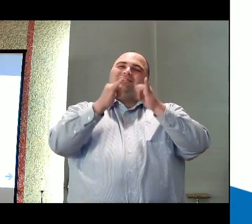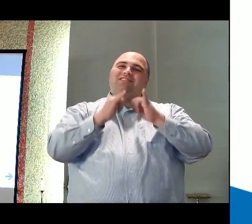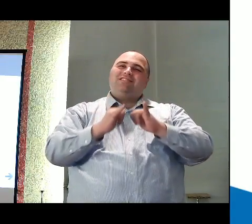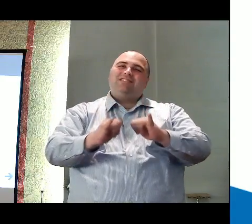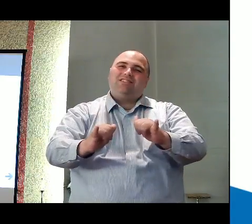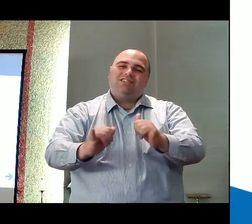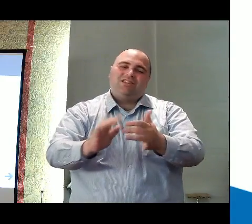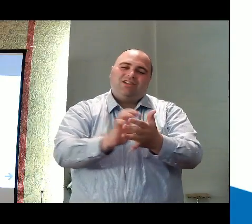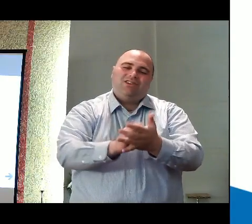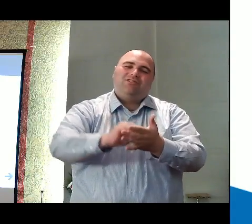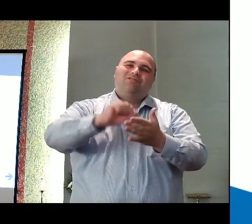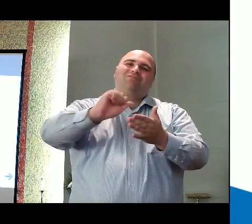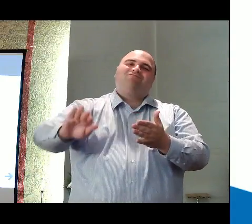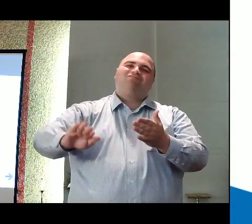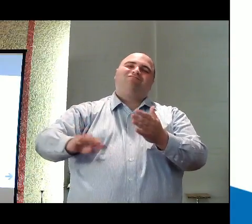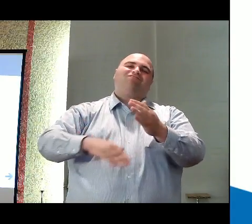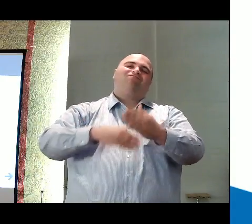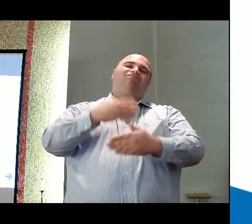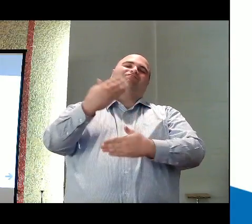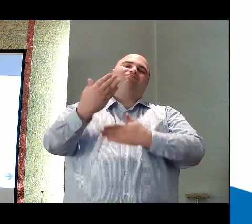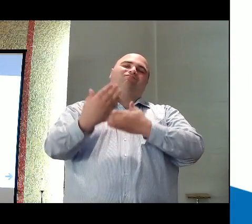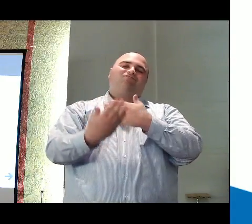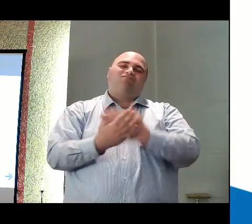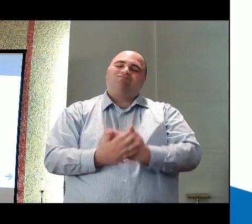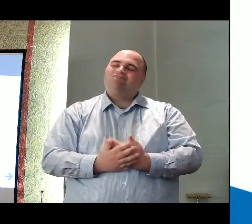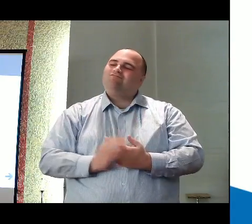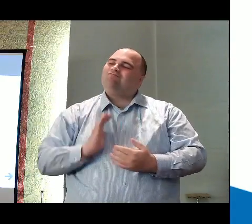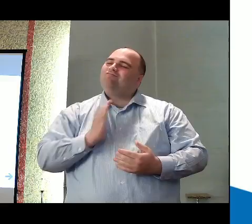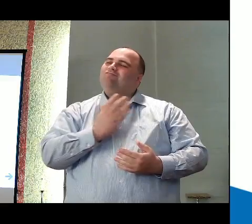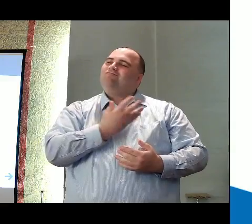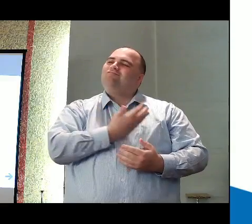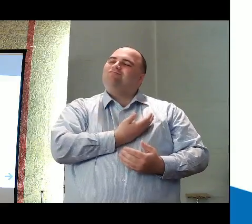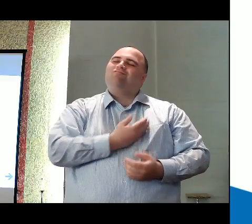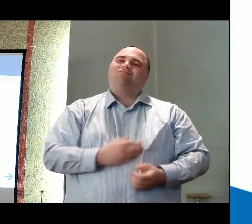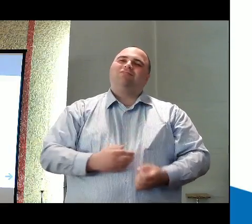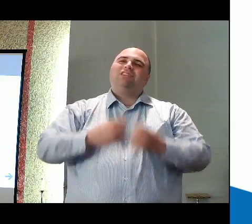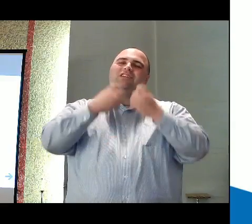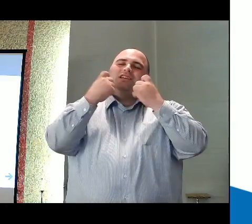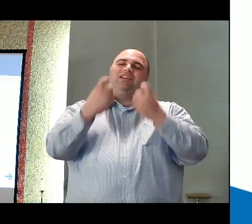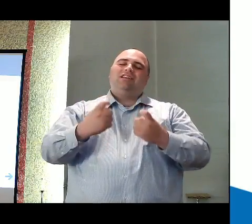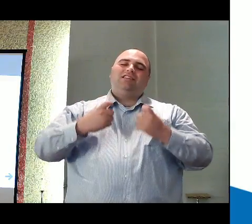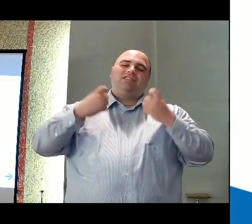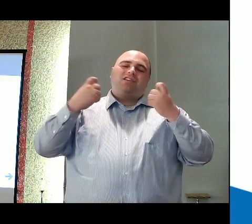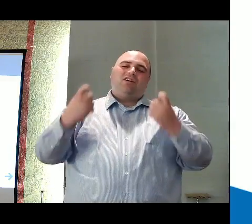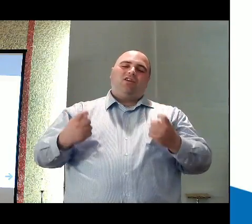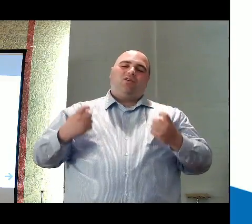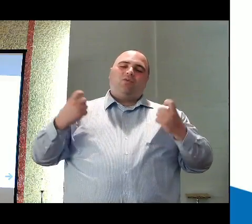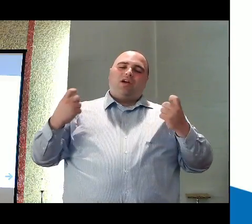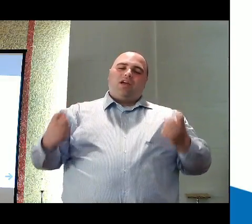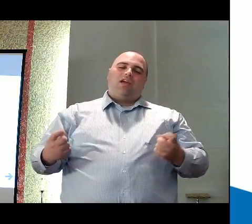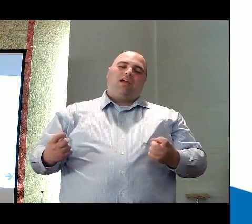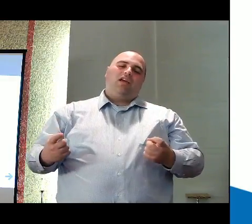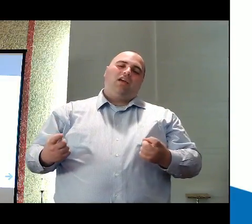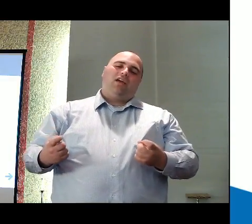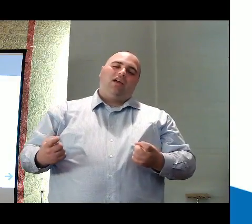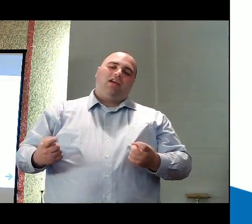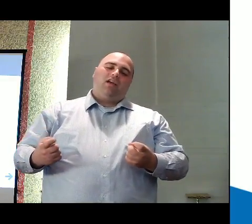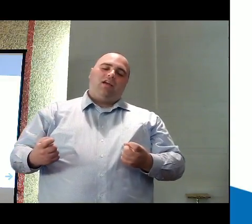Jesus will take our sins